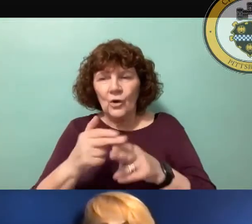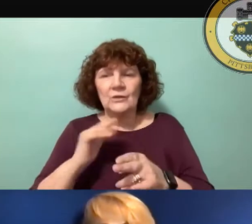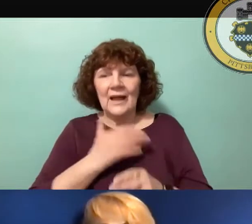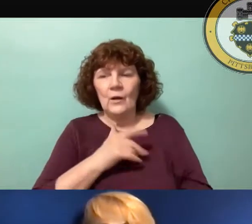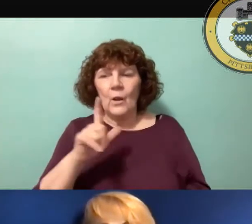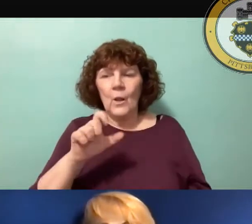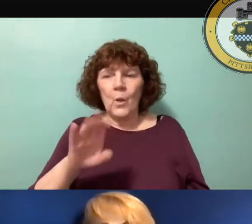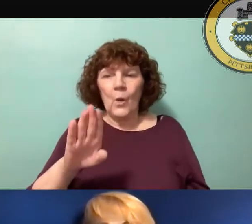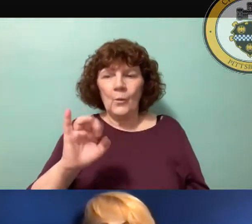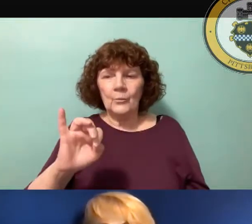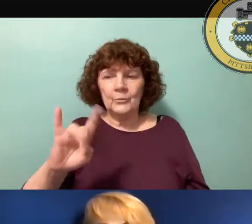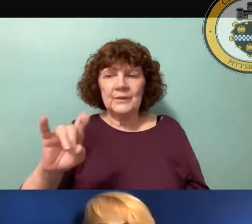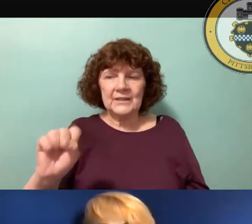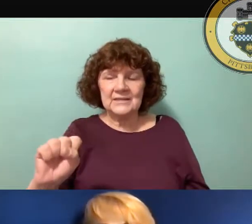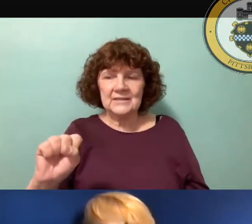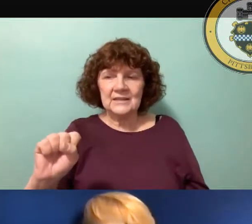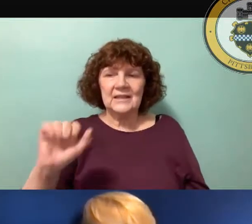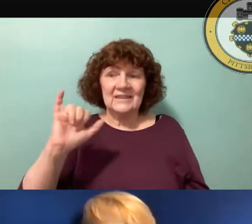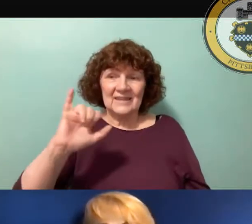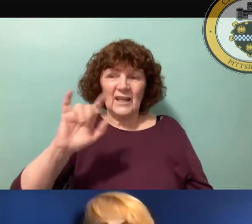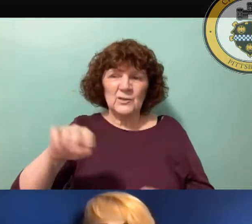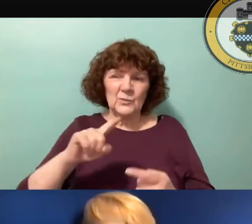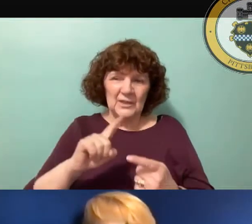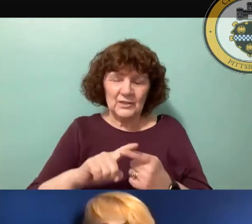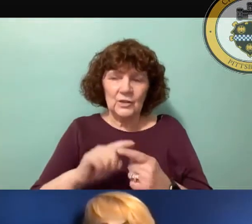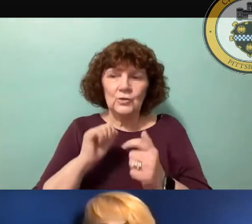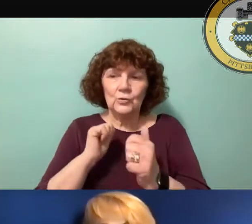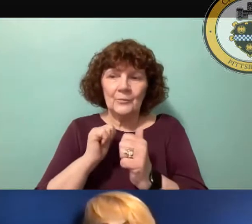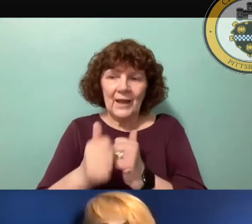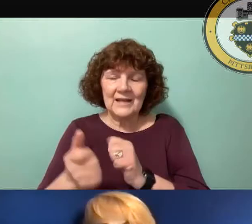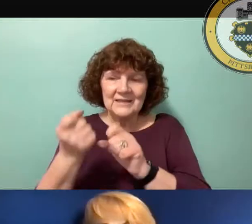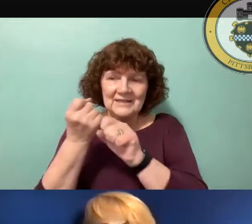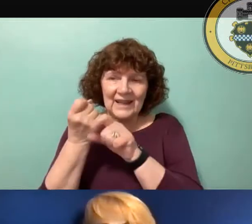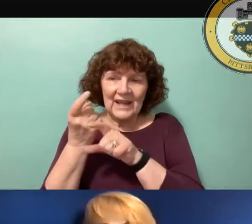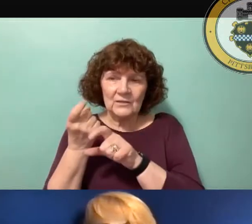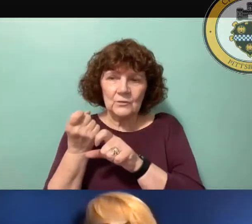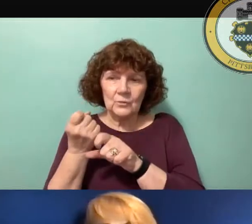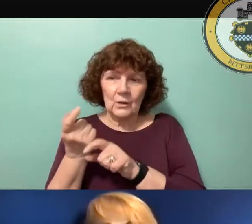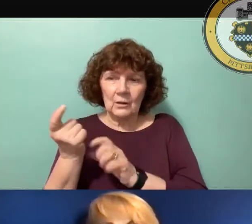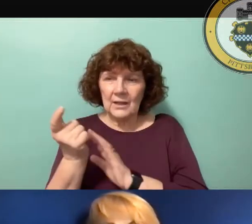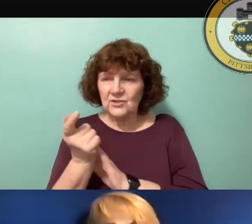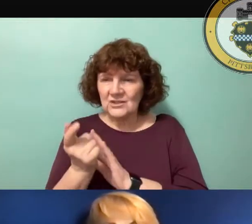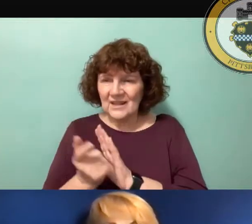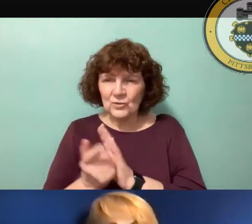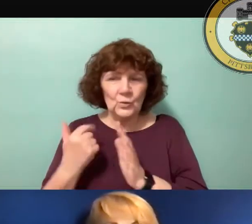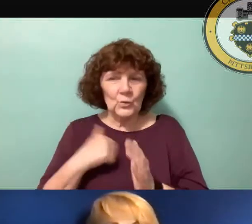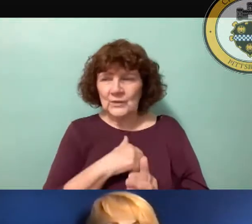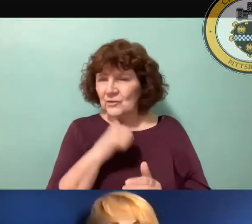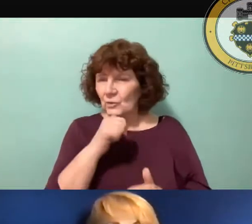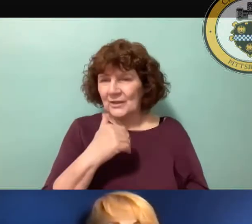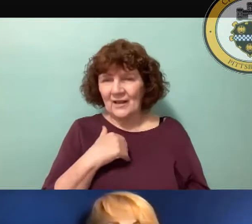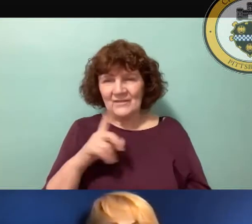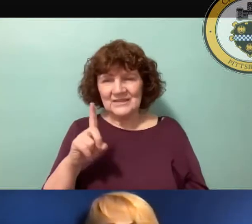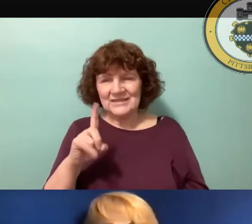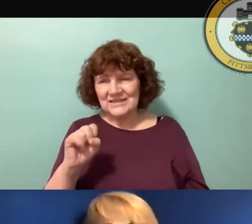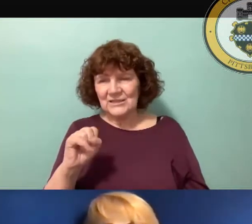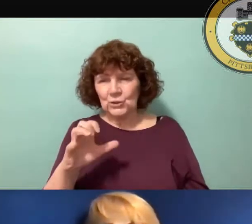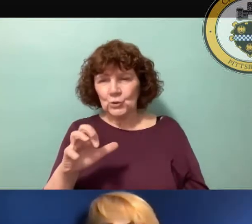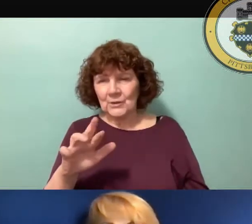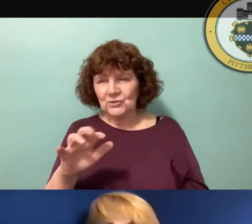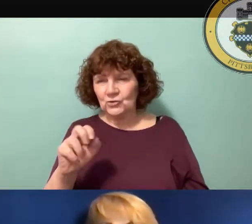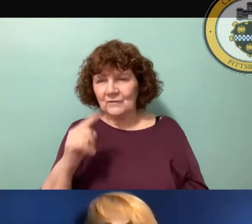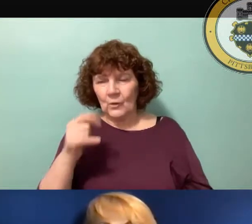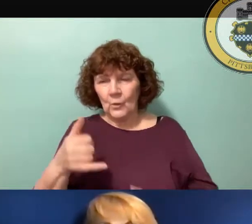That is where you pass the annual legislation, because we do not have discretion in award. It has to be the lowest responsive and